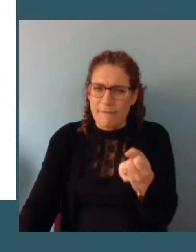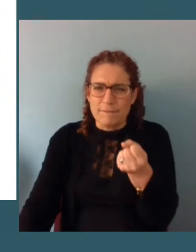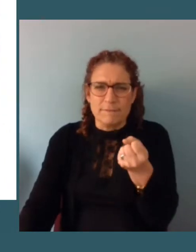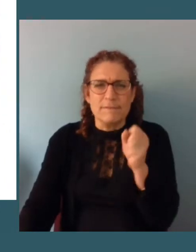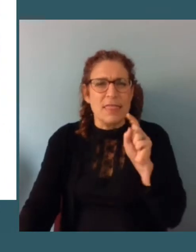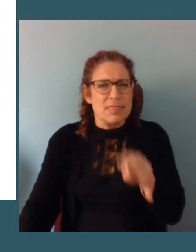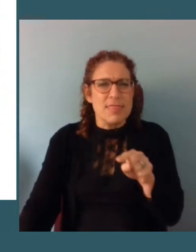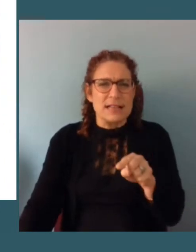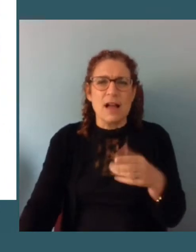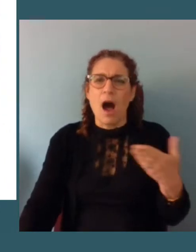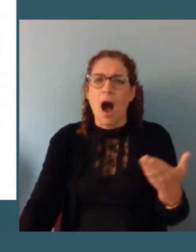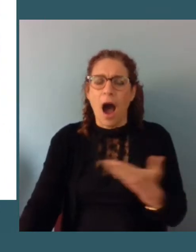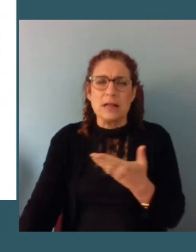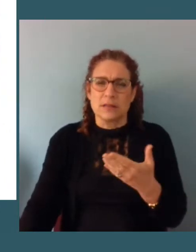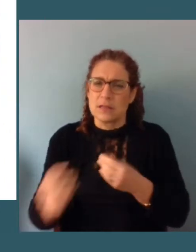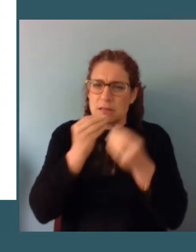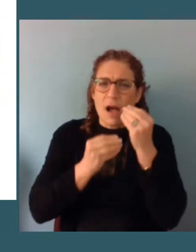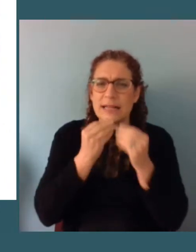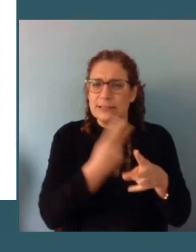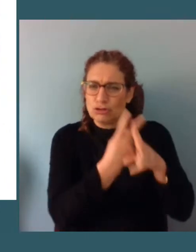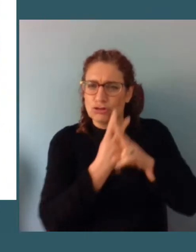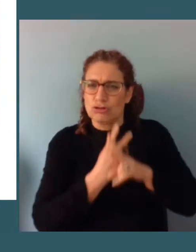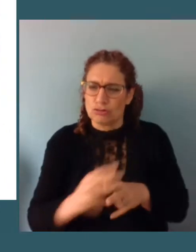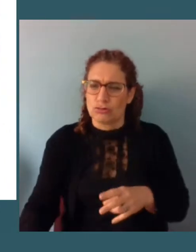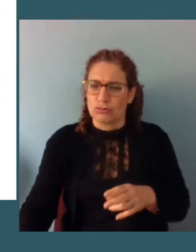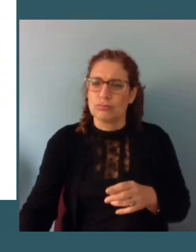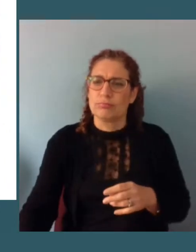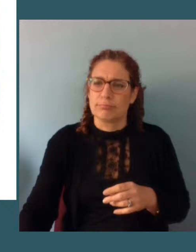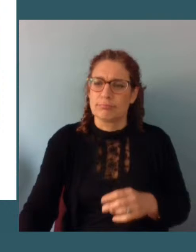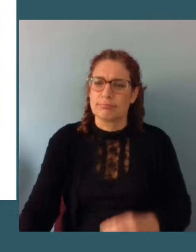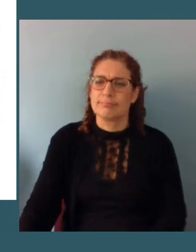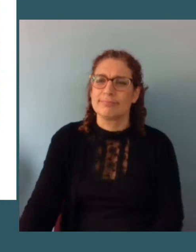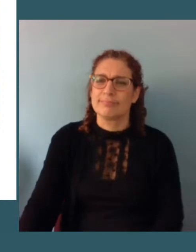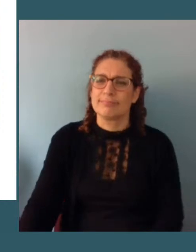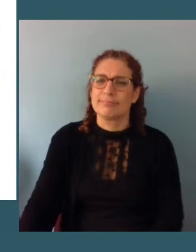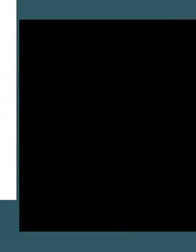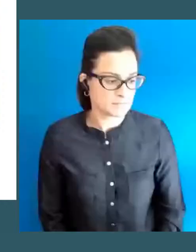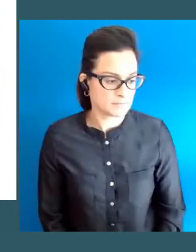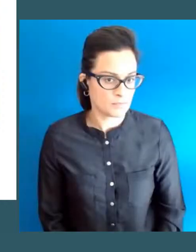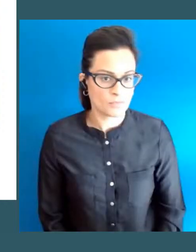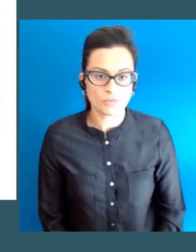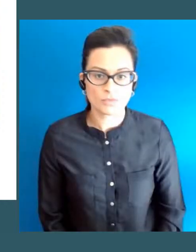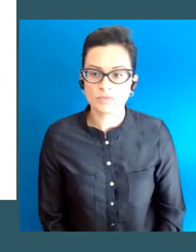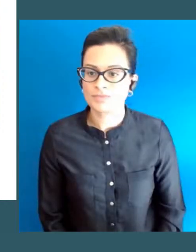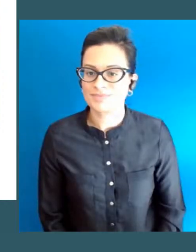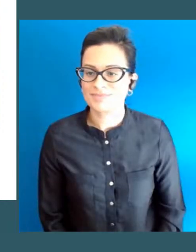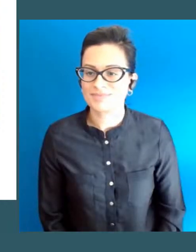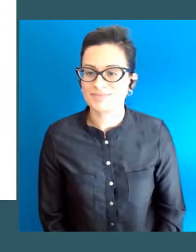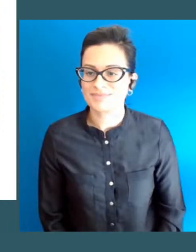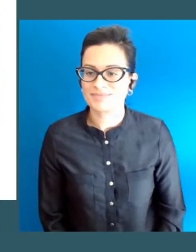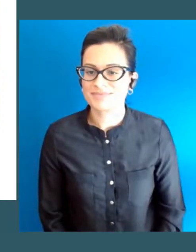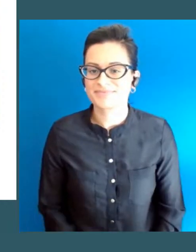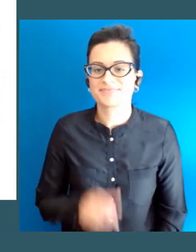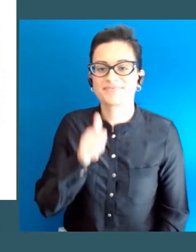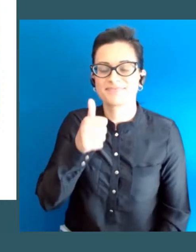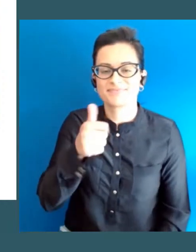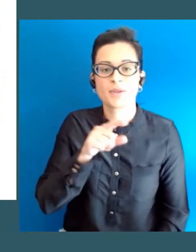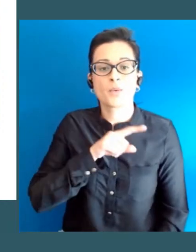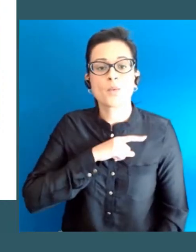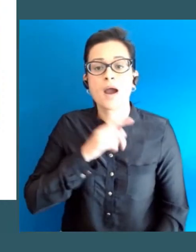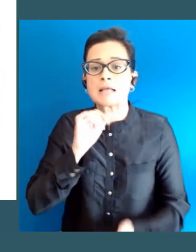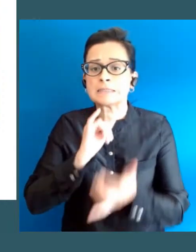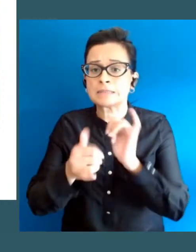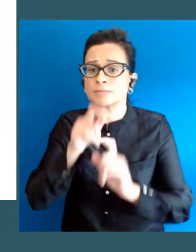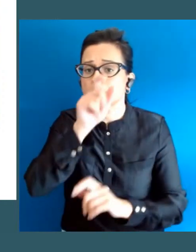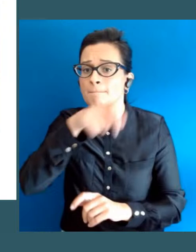a dietitian, which is of utmost importance, because if patients see these milk and egg ladders,